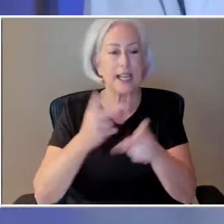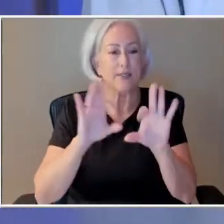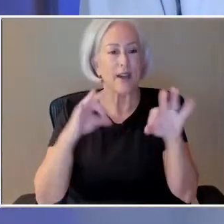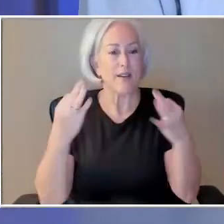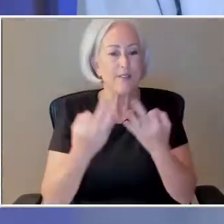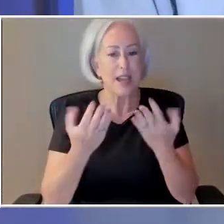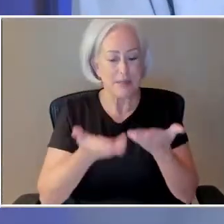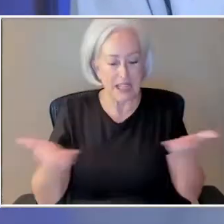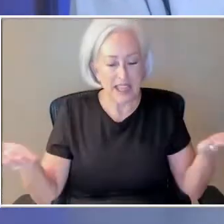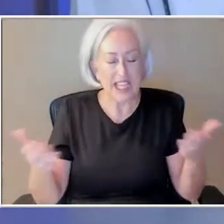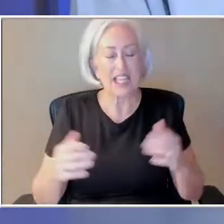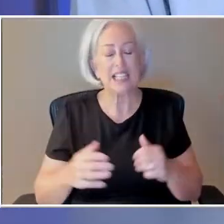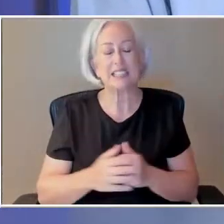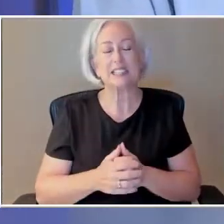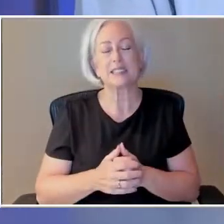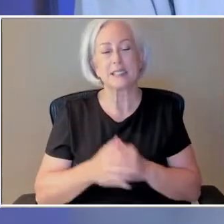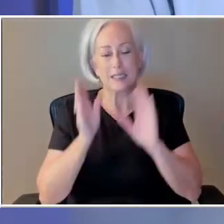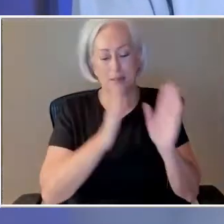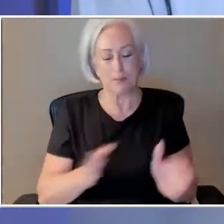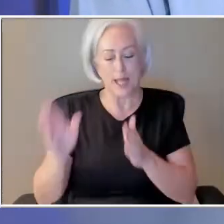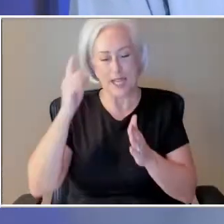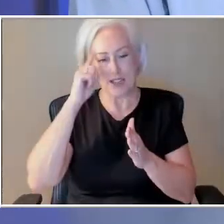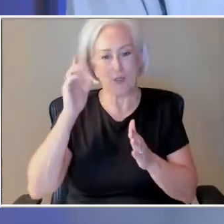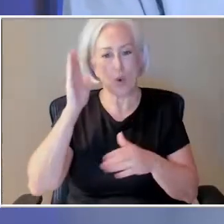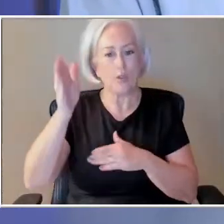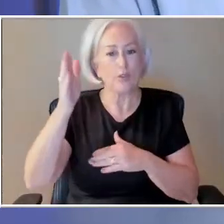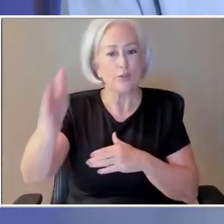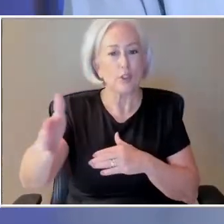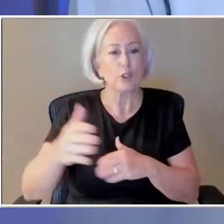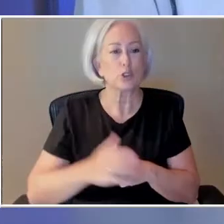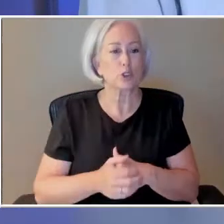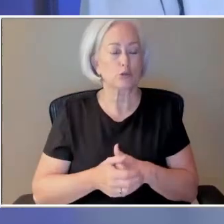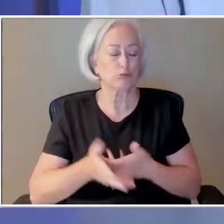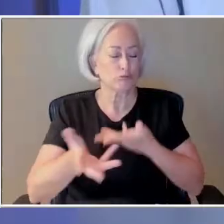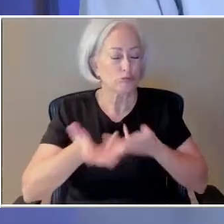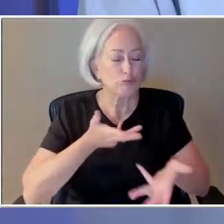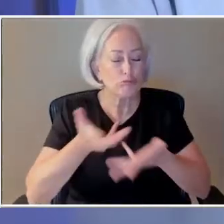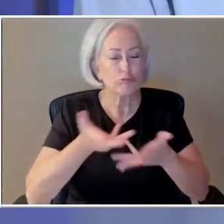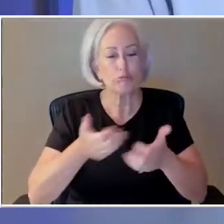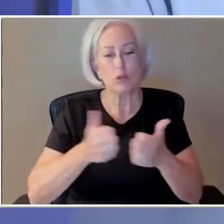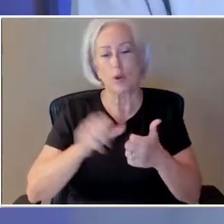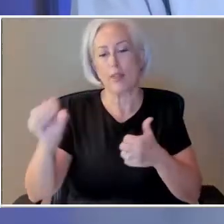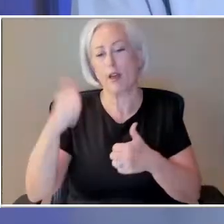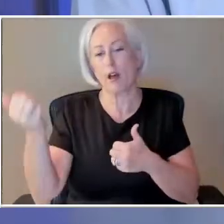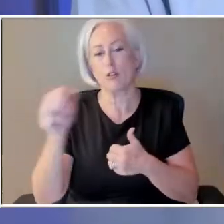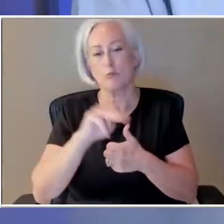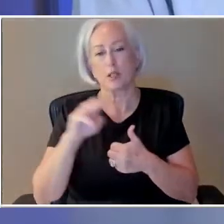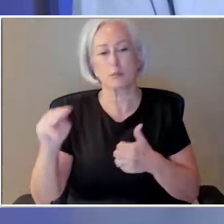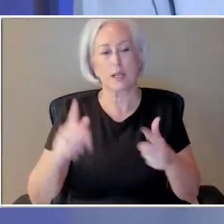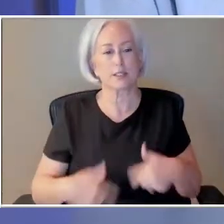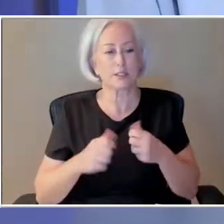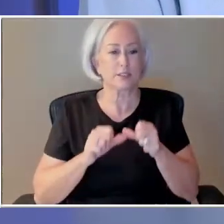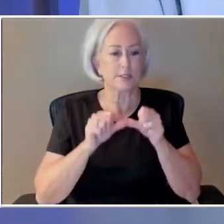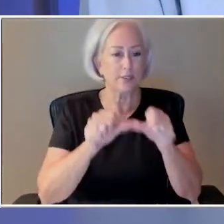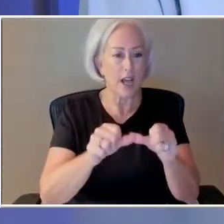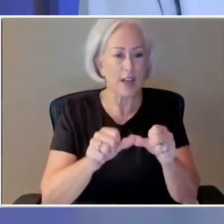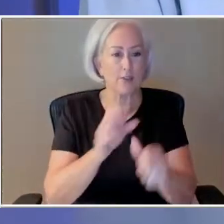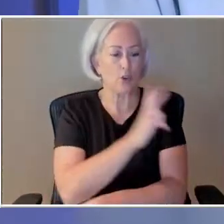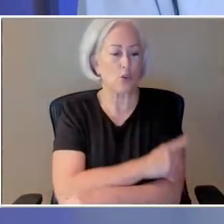and planning for the future, talking to other myeloma survivors and patients,